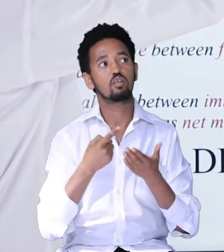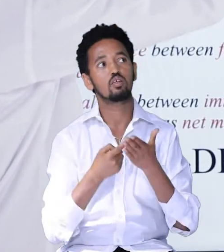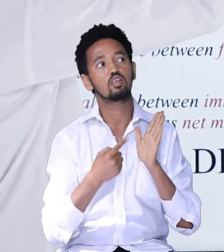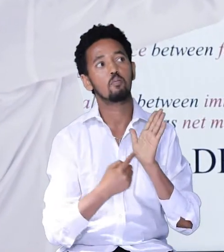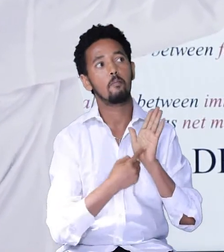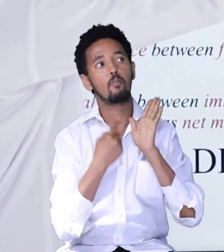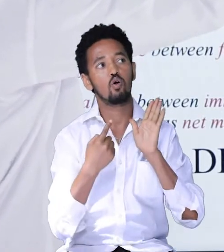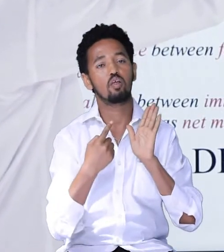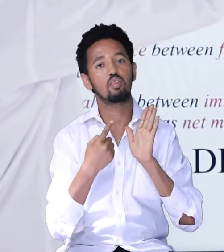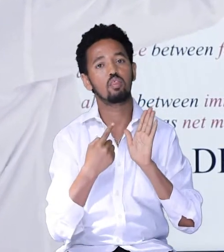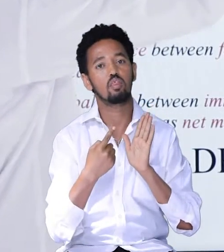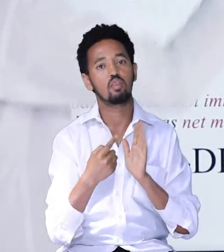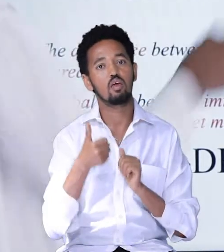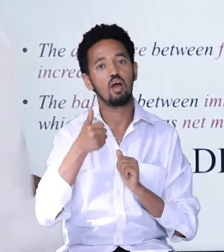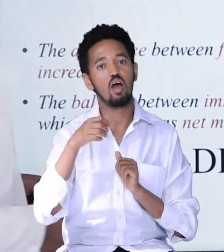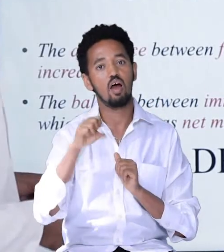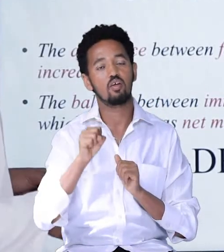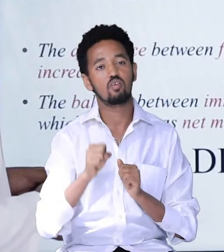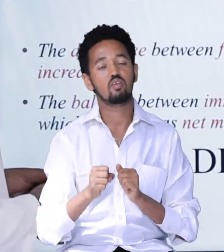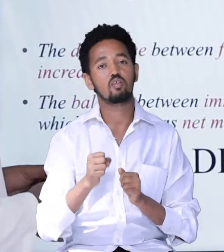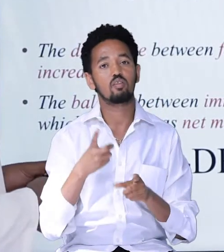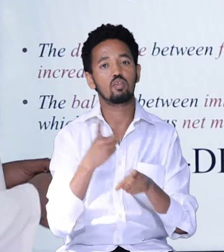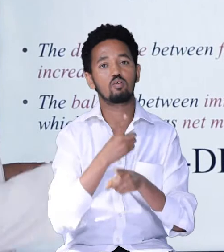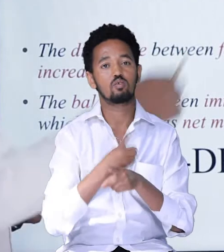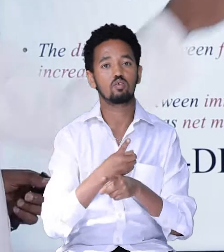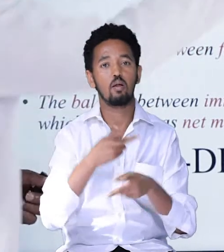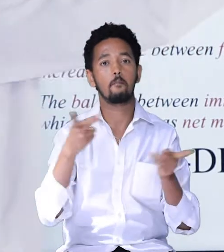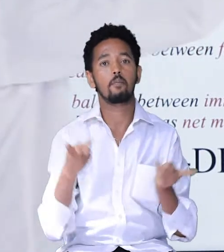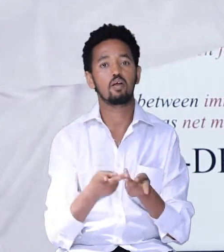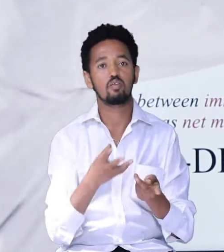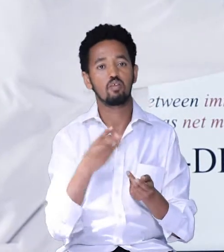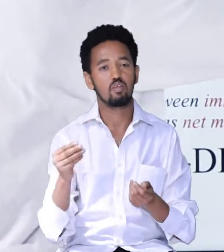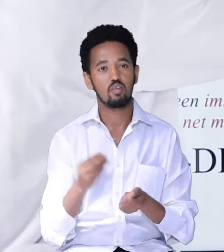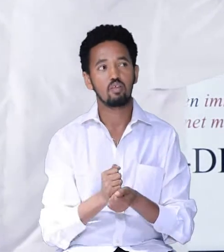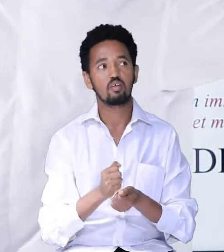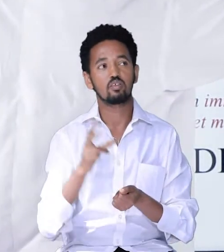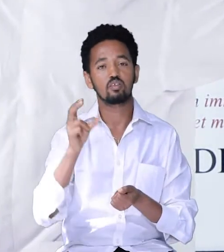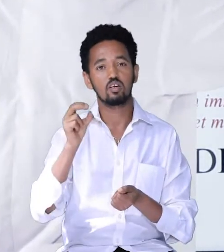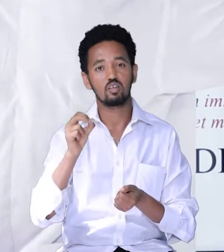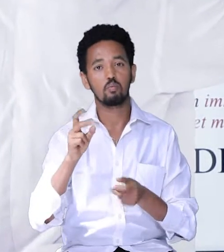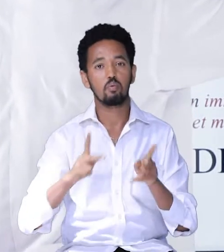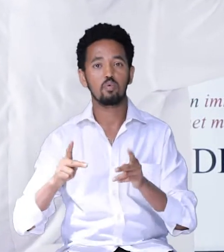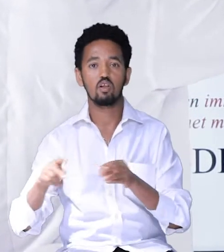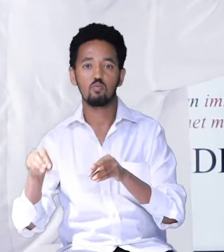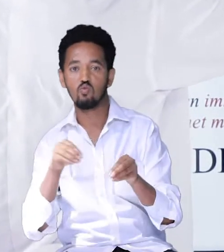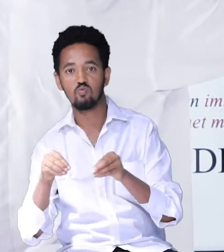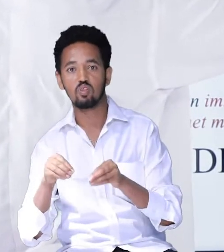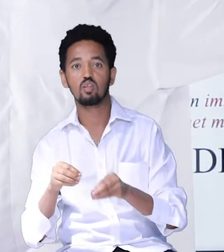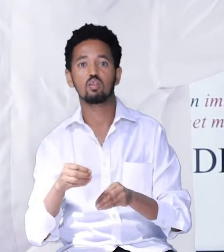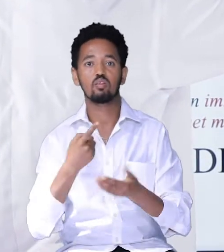point as an original place and certain people move from this one, we call it